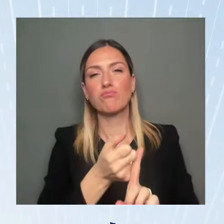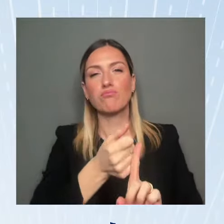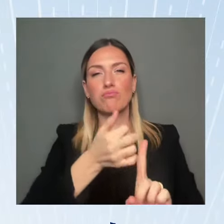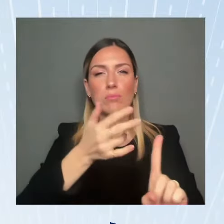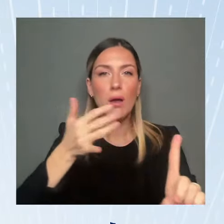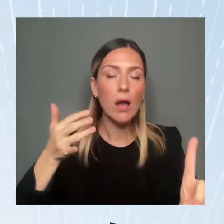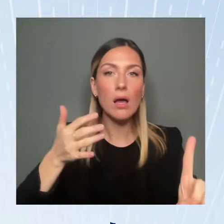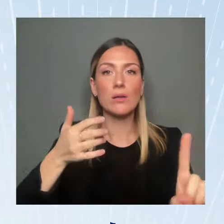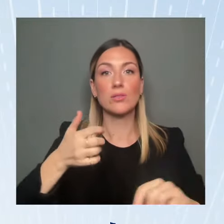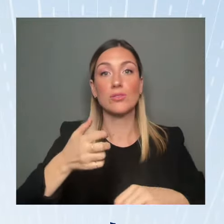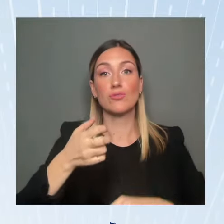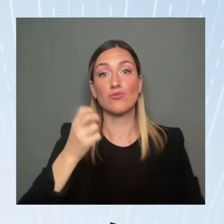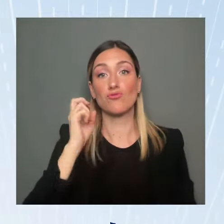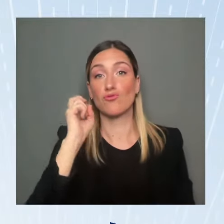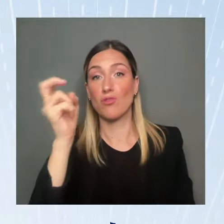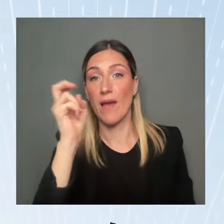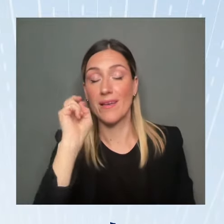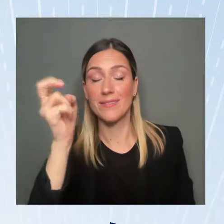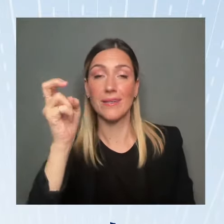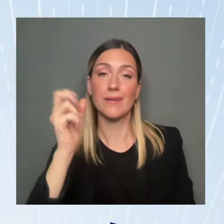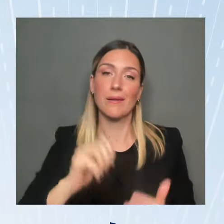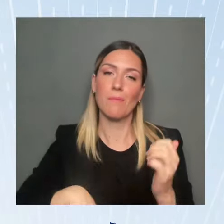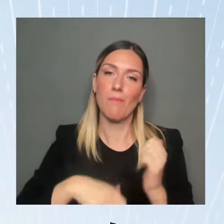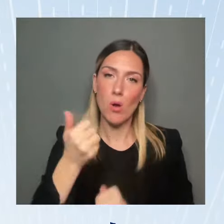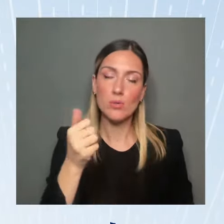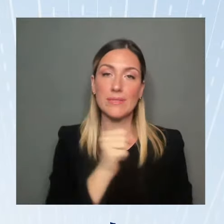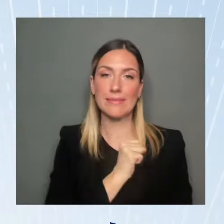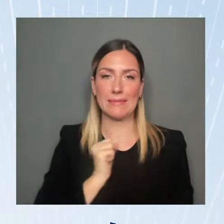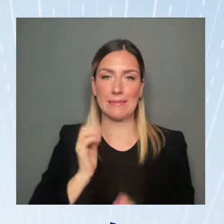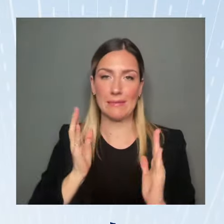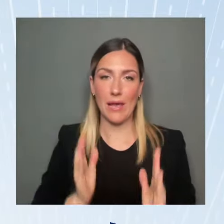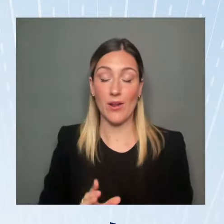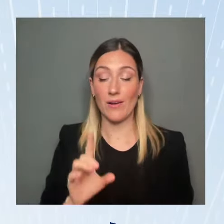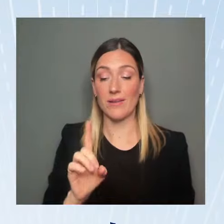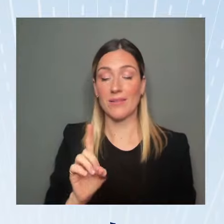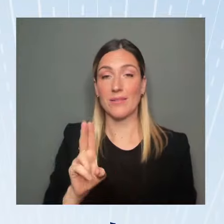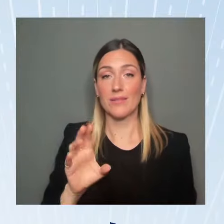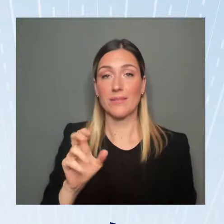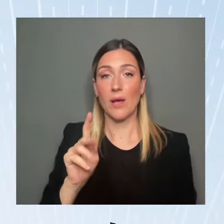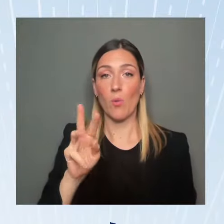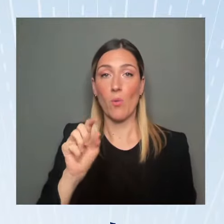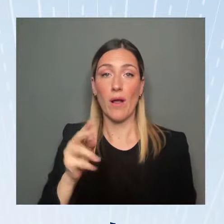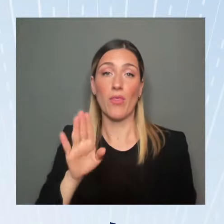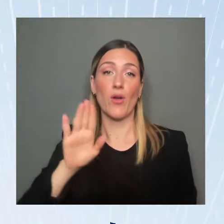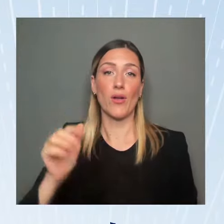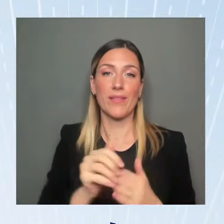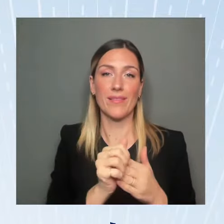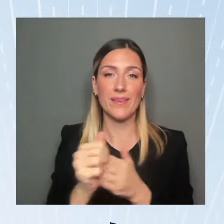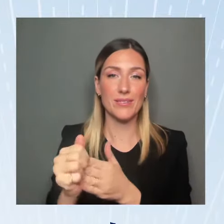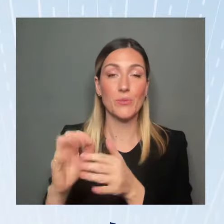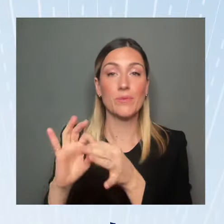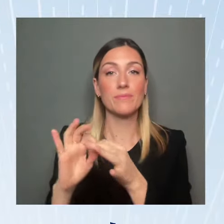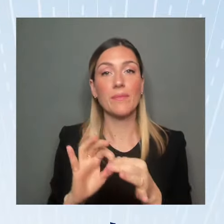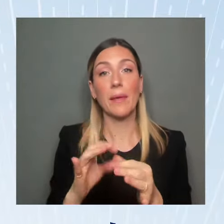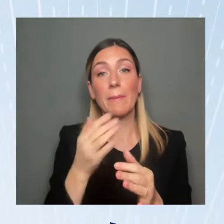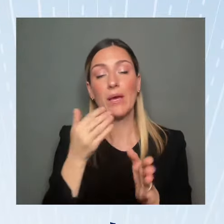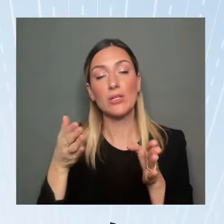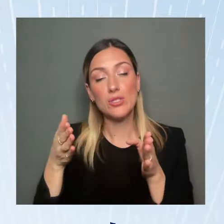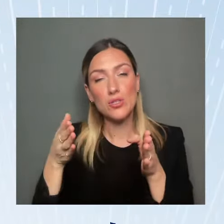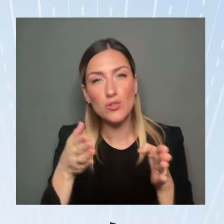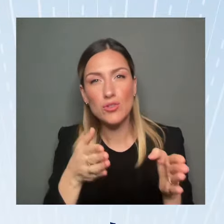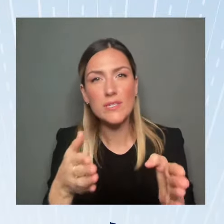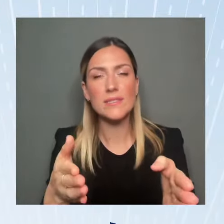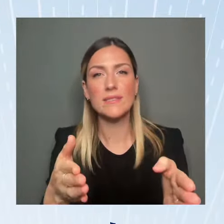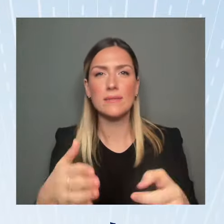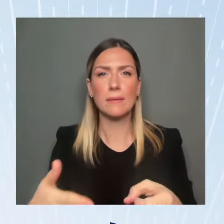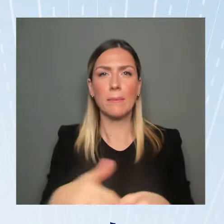transit, mostly through Senator Duckworth's leadership when it comes to better streetscapes and complete streets